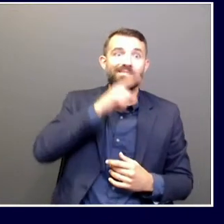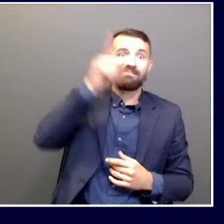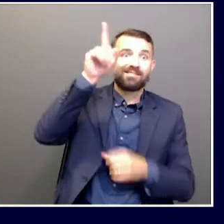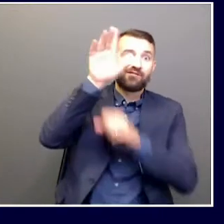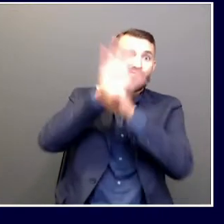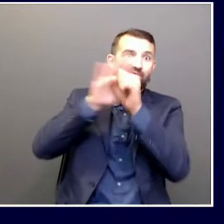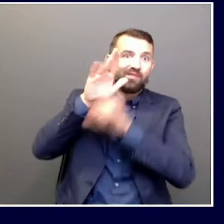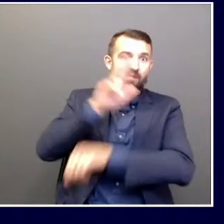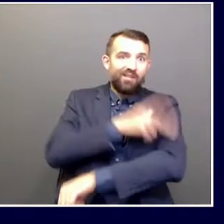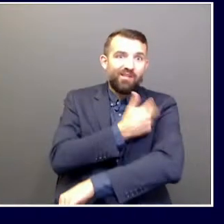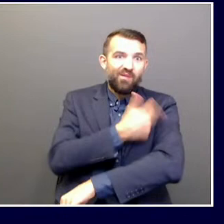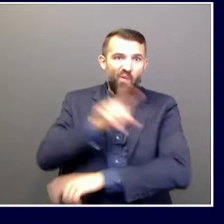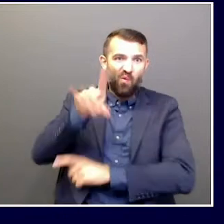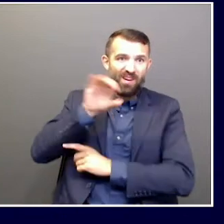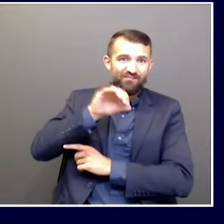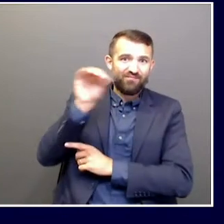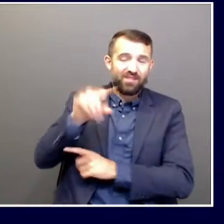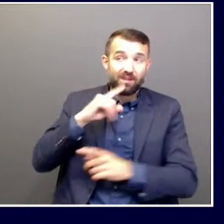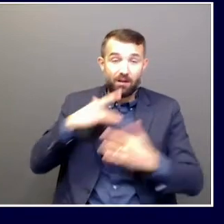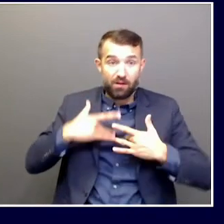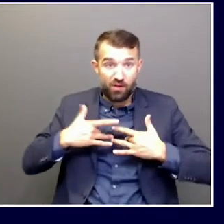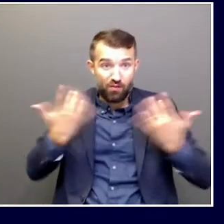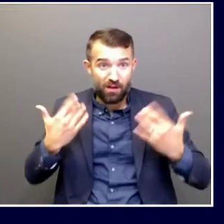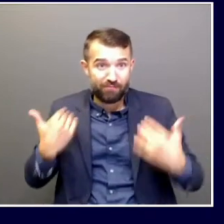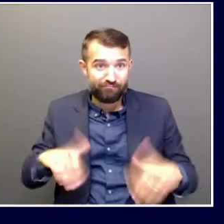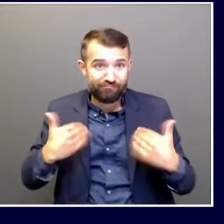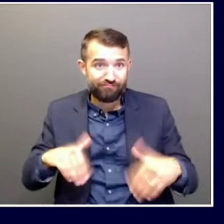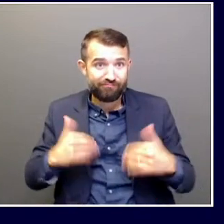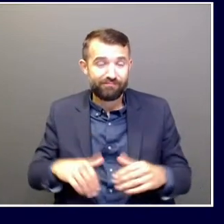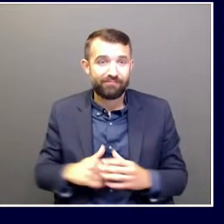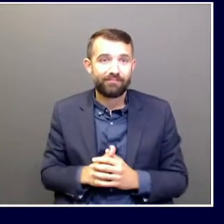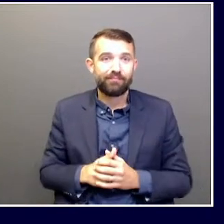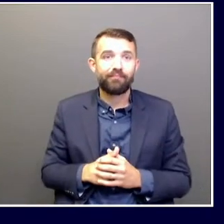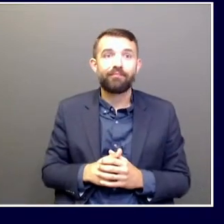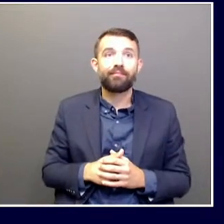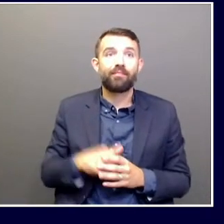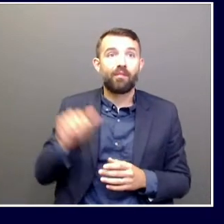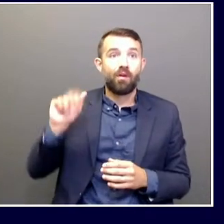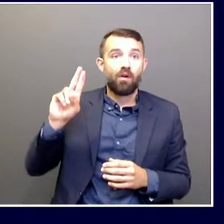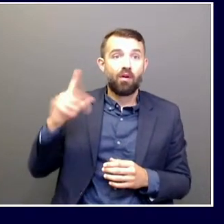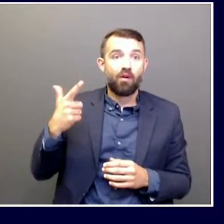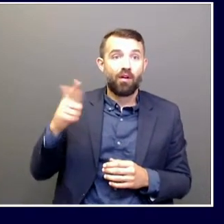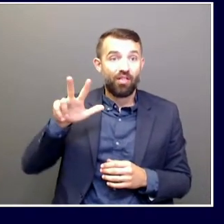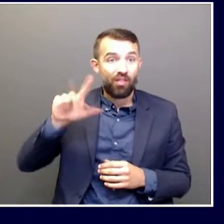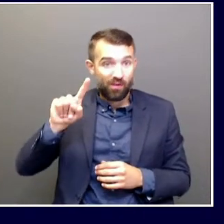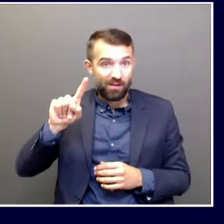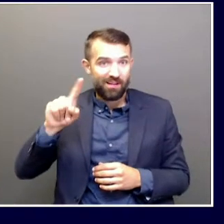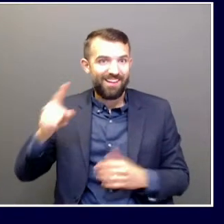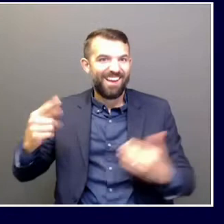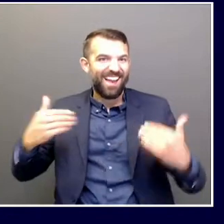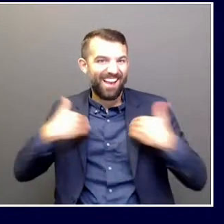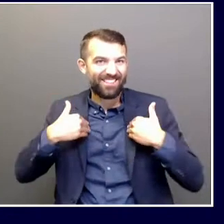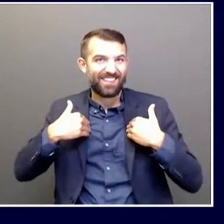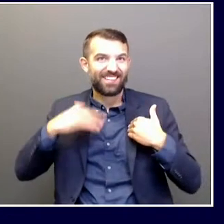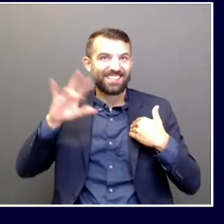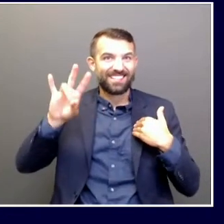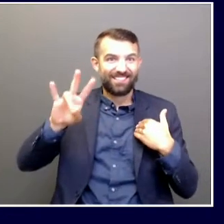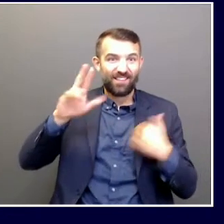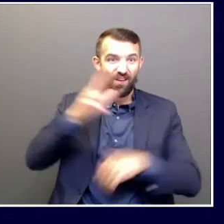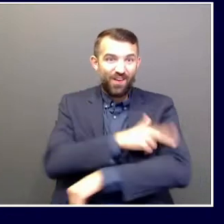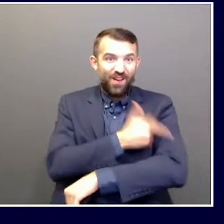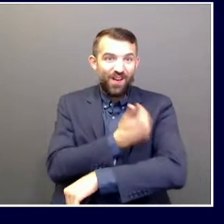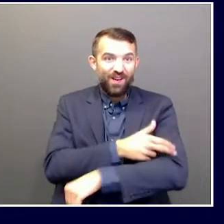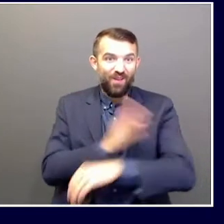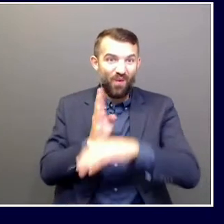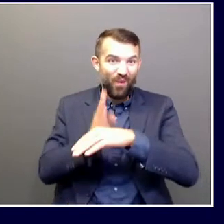we had 7 hospitals that were over 90% in terms of their vaccination rate and 15 nursing facilities. So we continue our work on